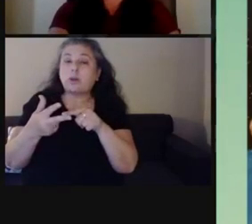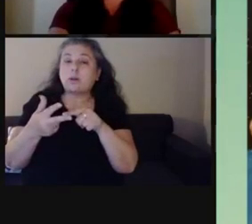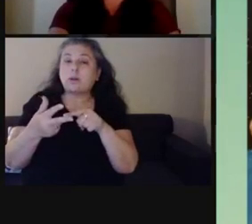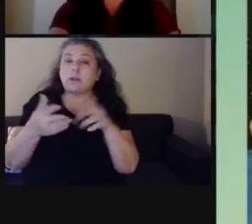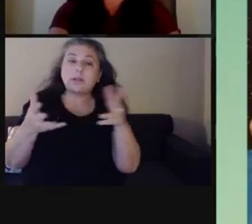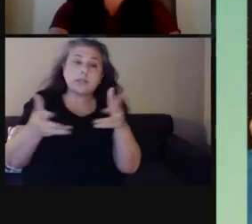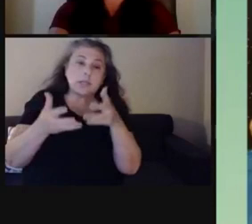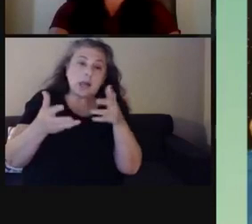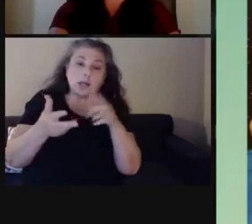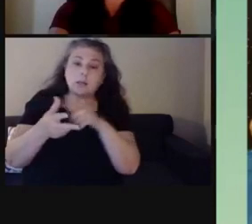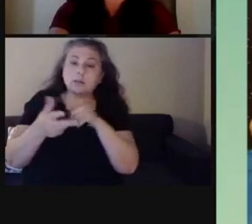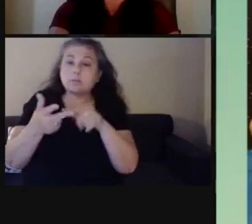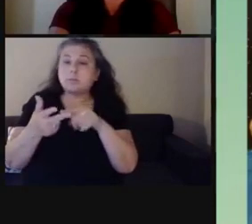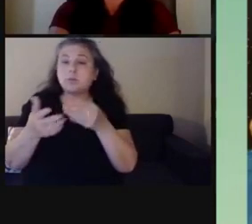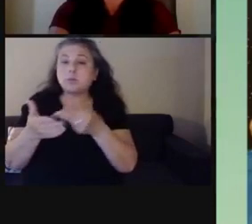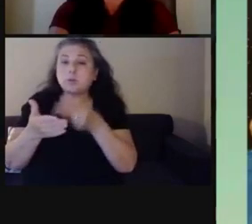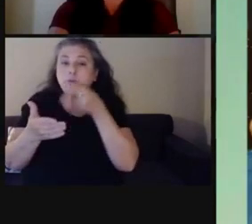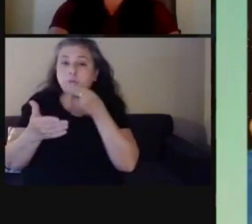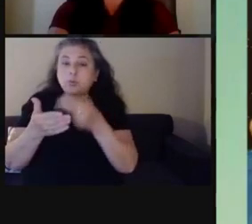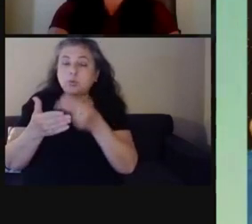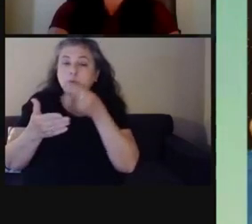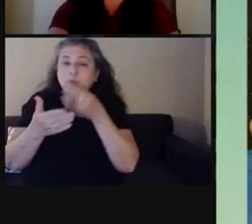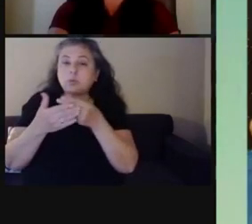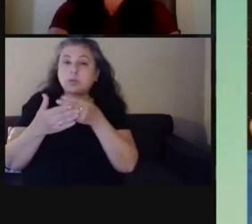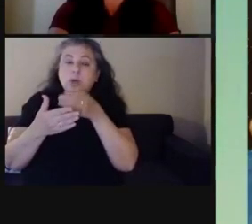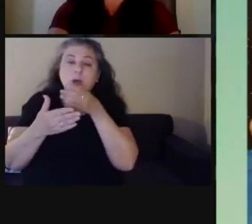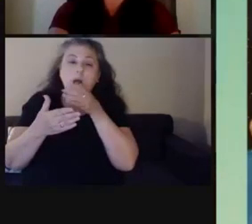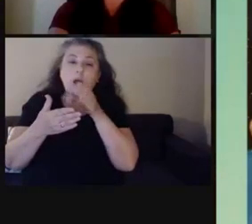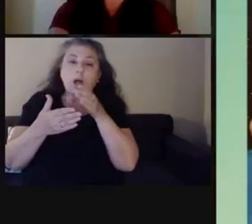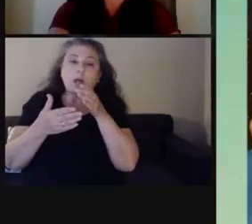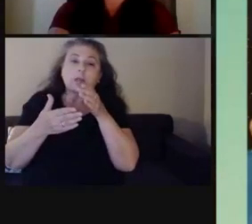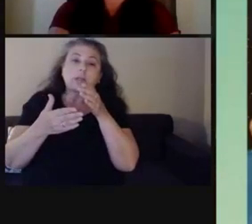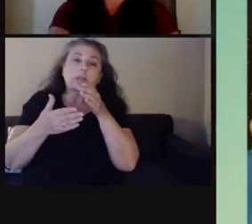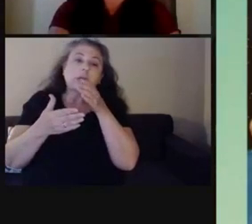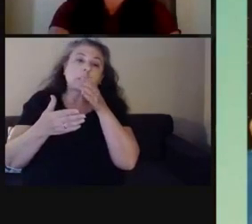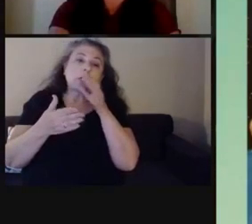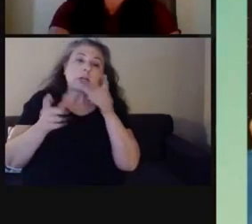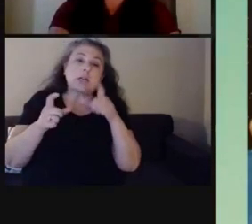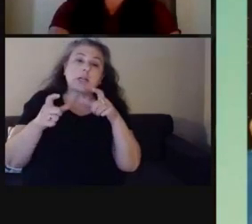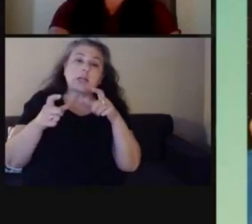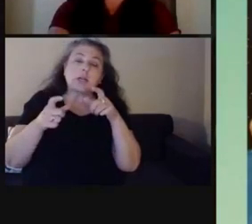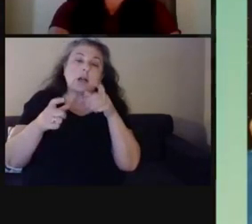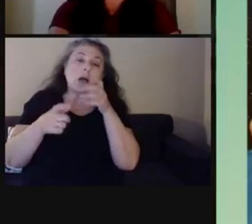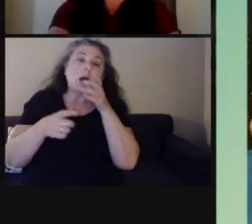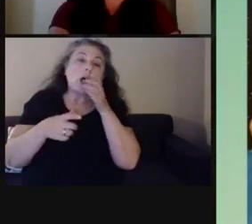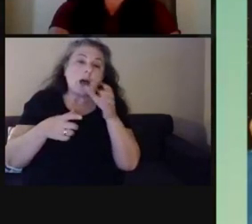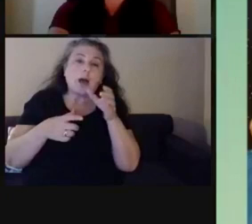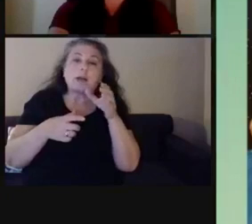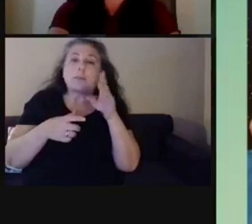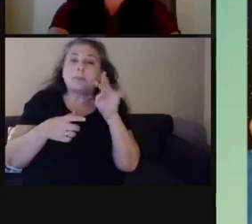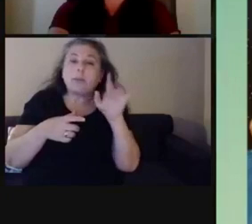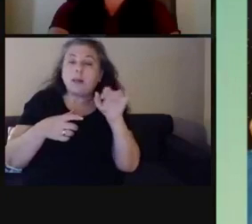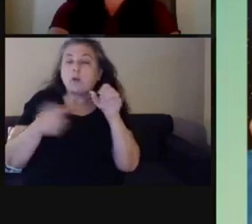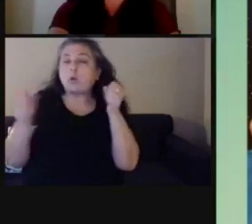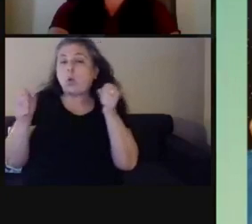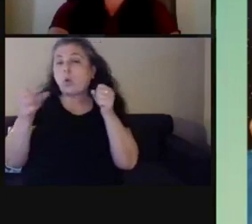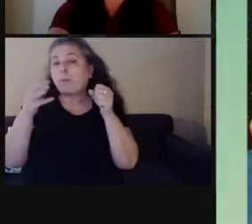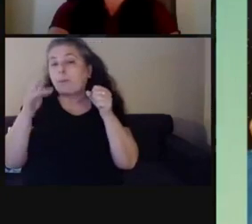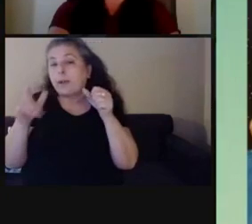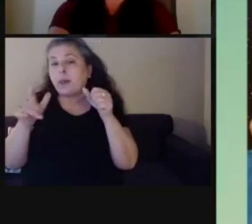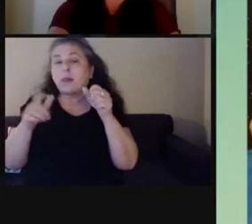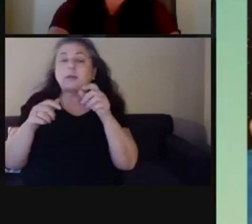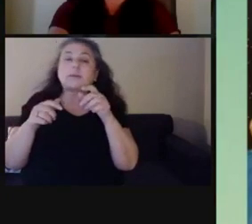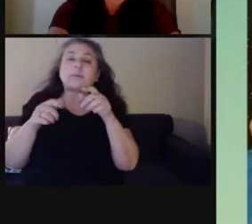there's a salad, there's soups, there's hot dishes, there's cold dishes. And even the type of plants that you're